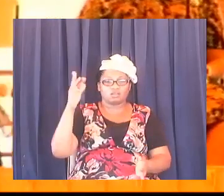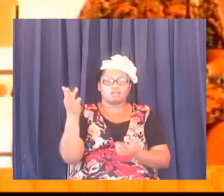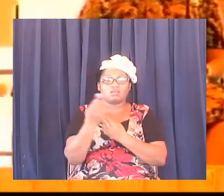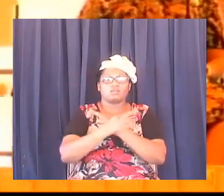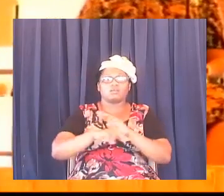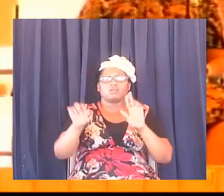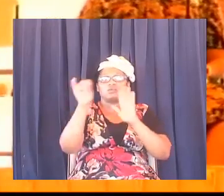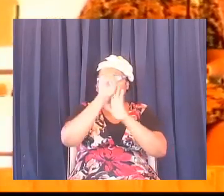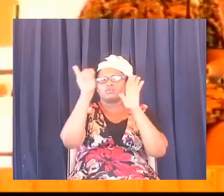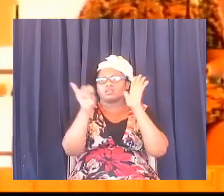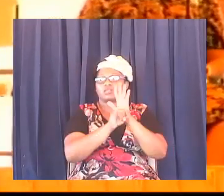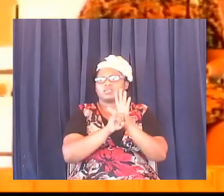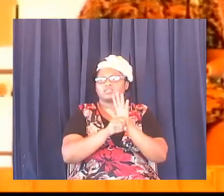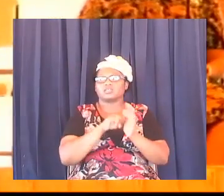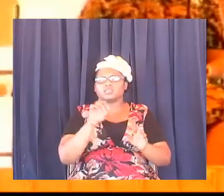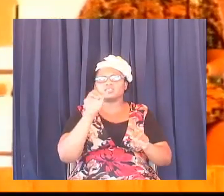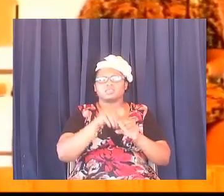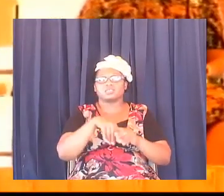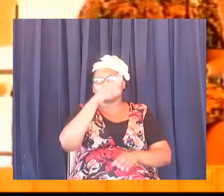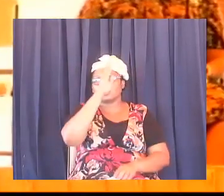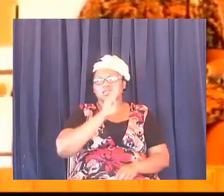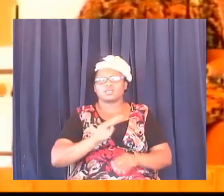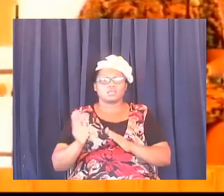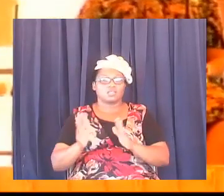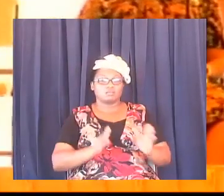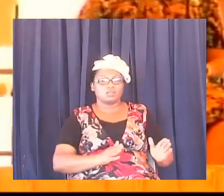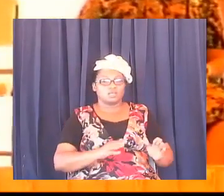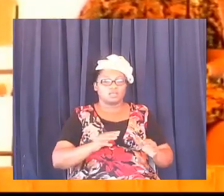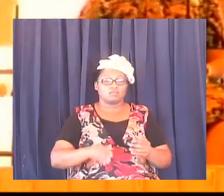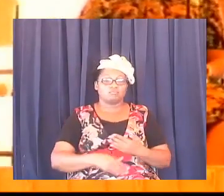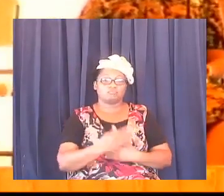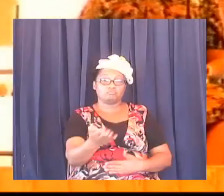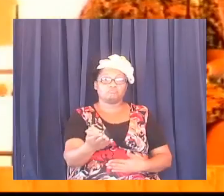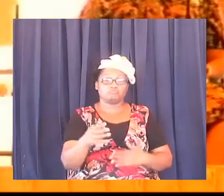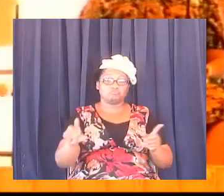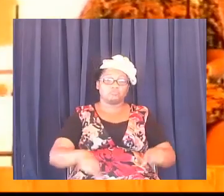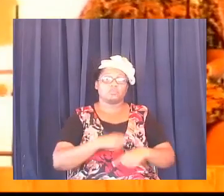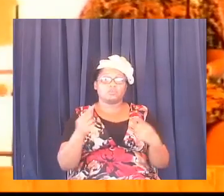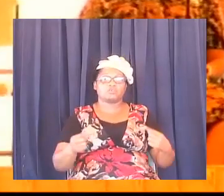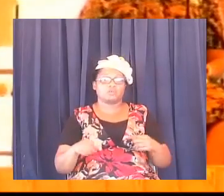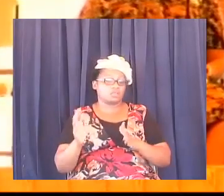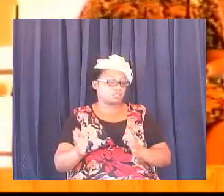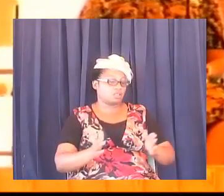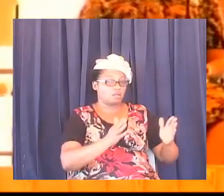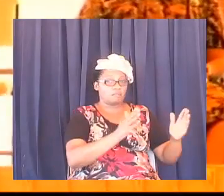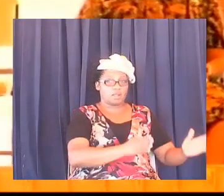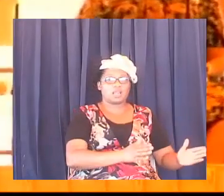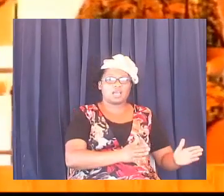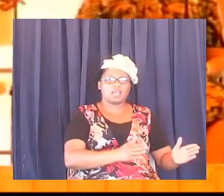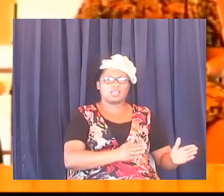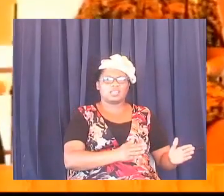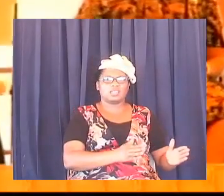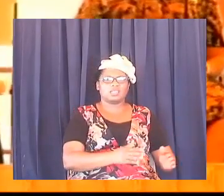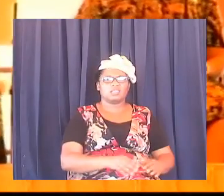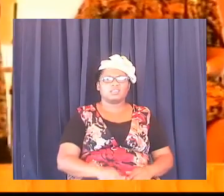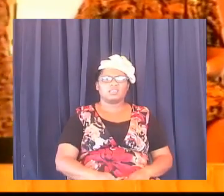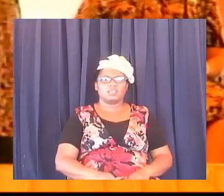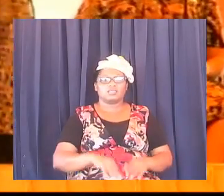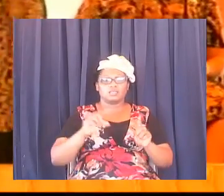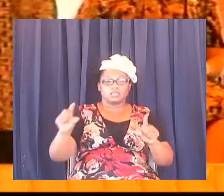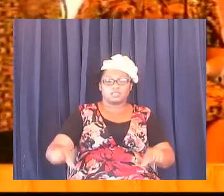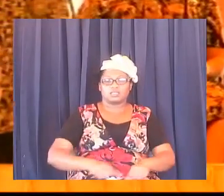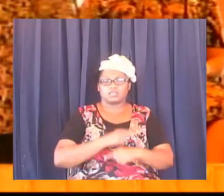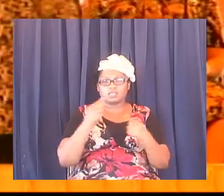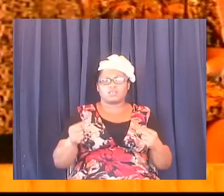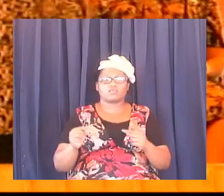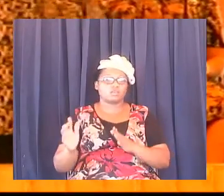his plan. And there's a greater plan. There's a greater plan. Brethren, there's a greater